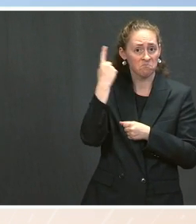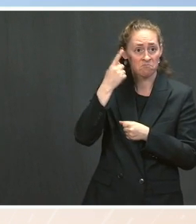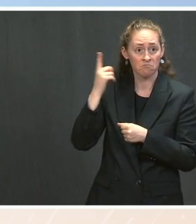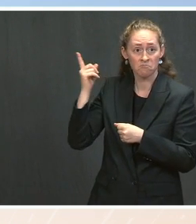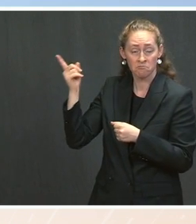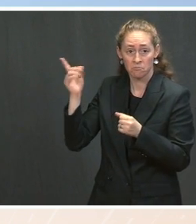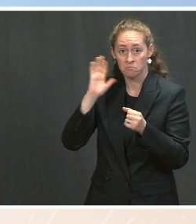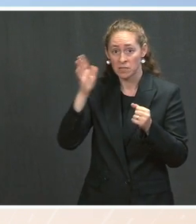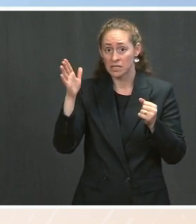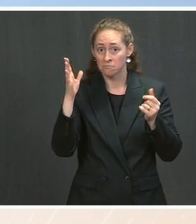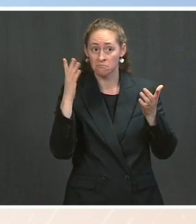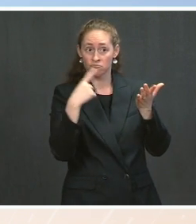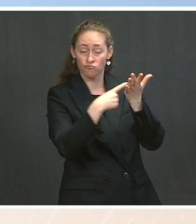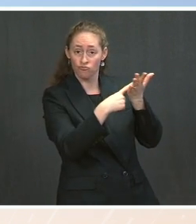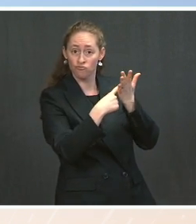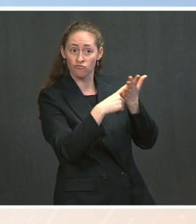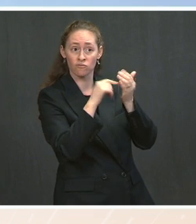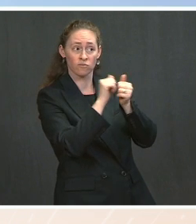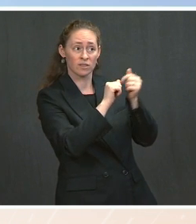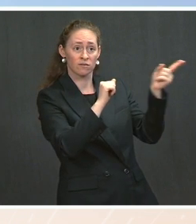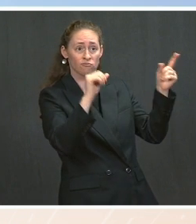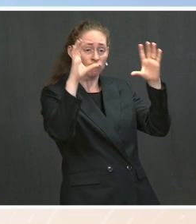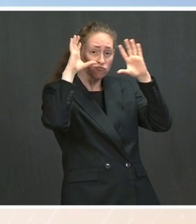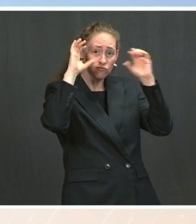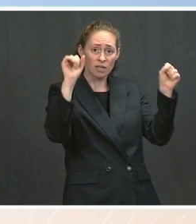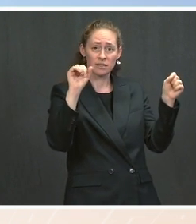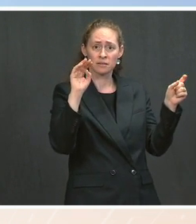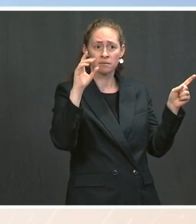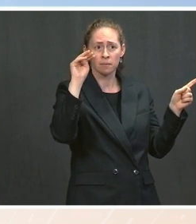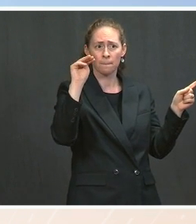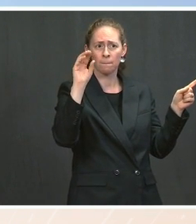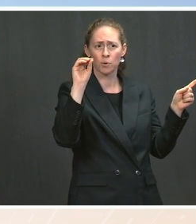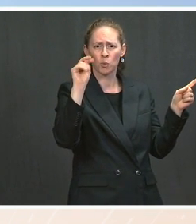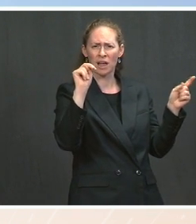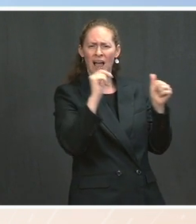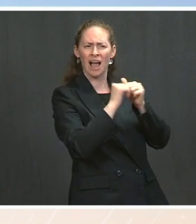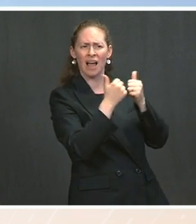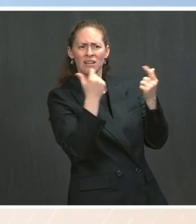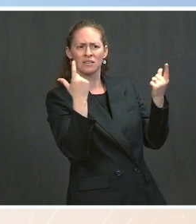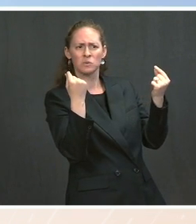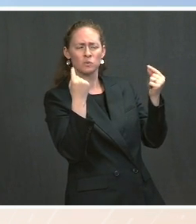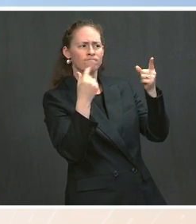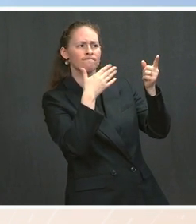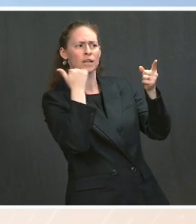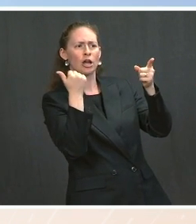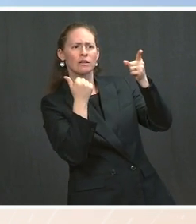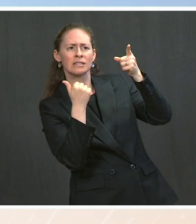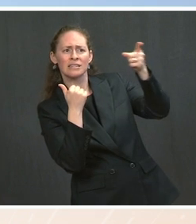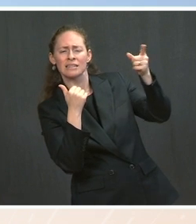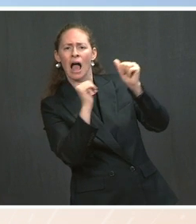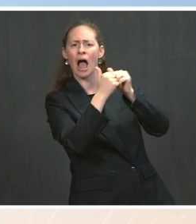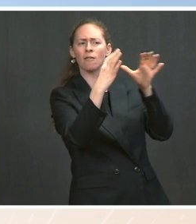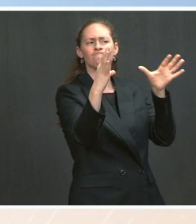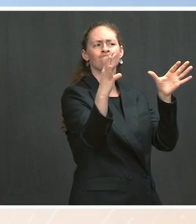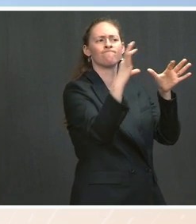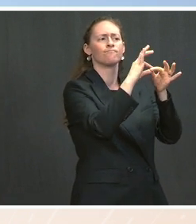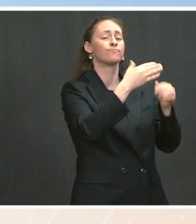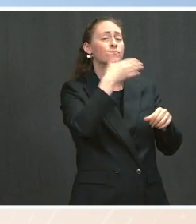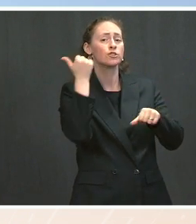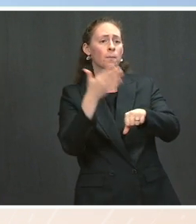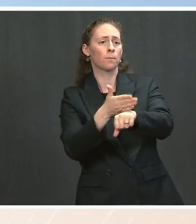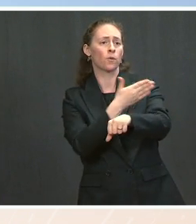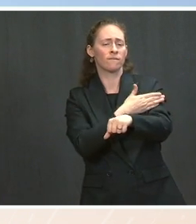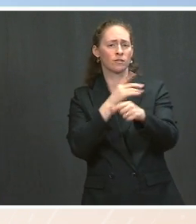promote expanded trilateral U.S. South Korea-Japan cooperation. Again, you've seen that through the